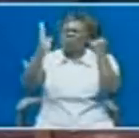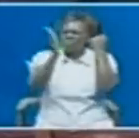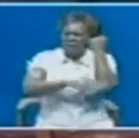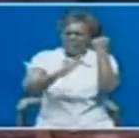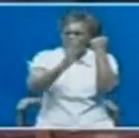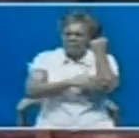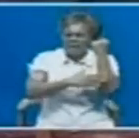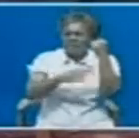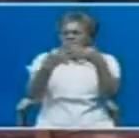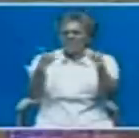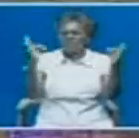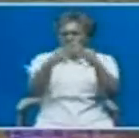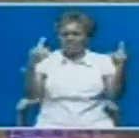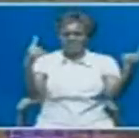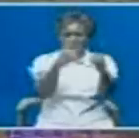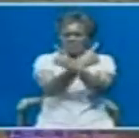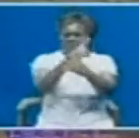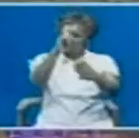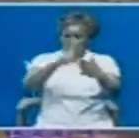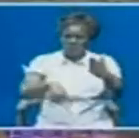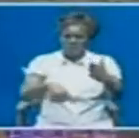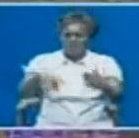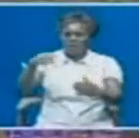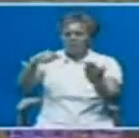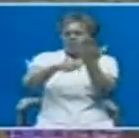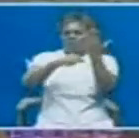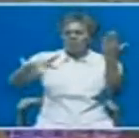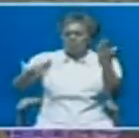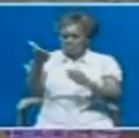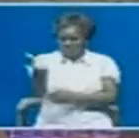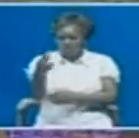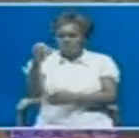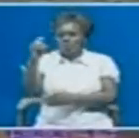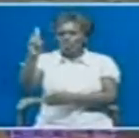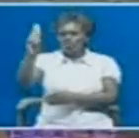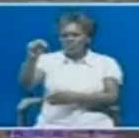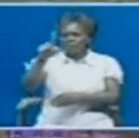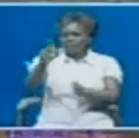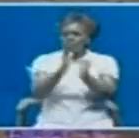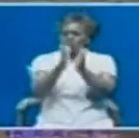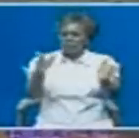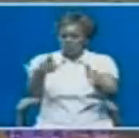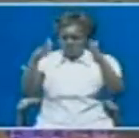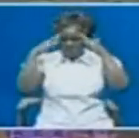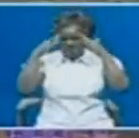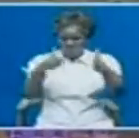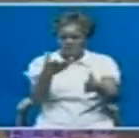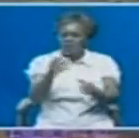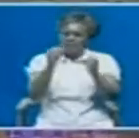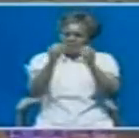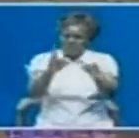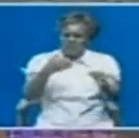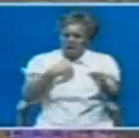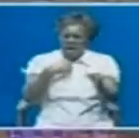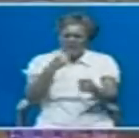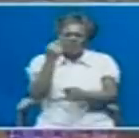Exactly. And the difference is that Maurice is a public figure. And when you're a public figure, the light is on you. So even if you have a